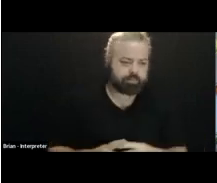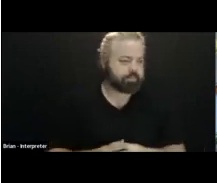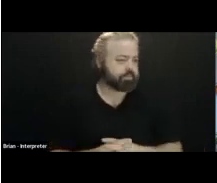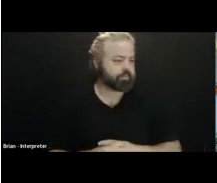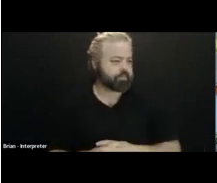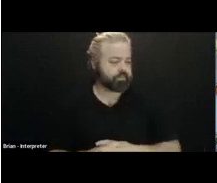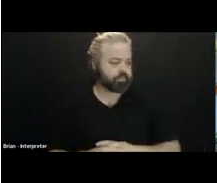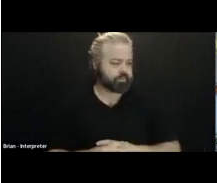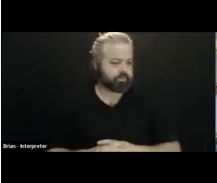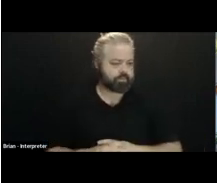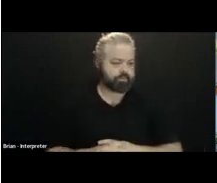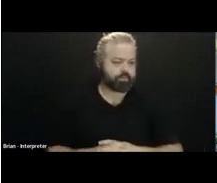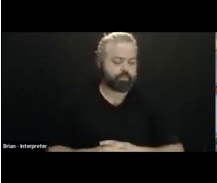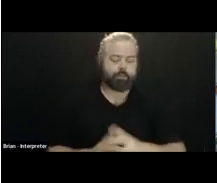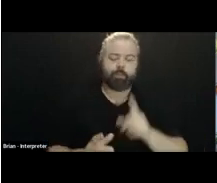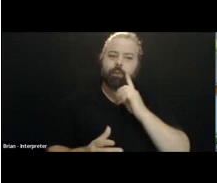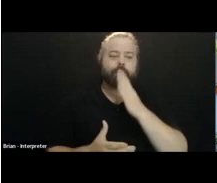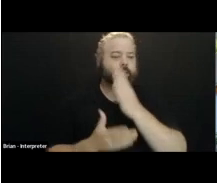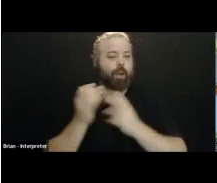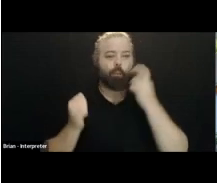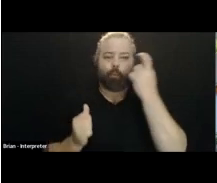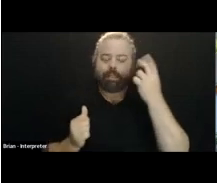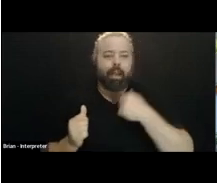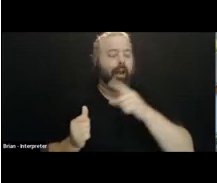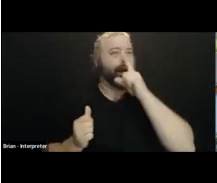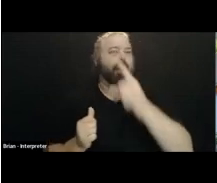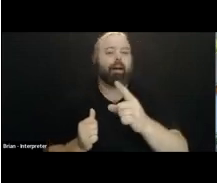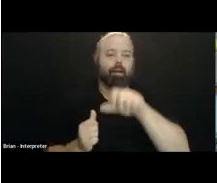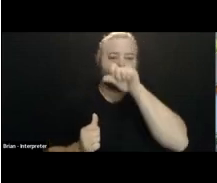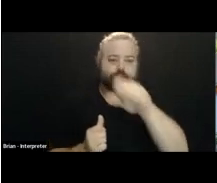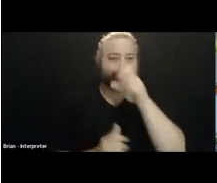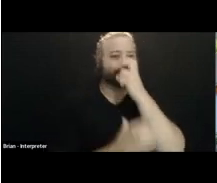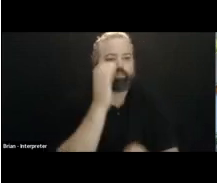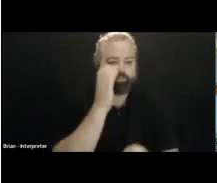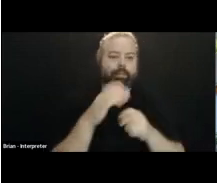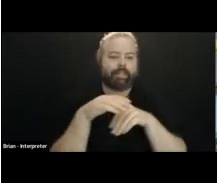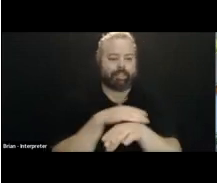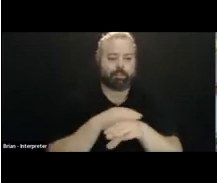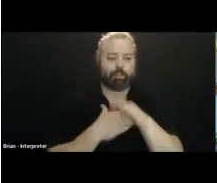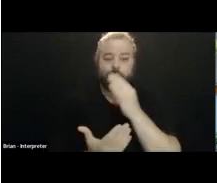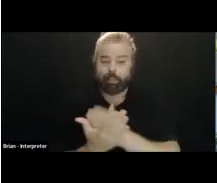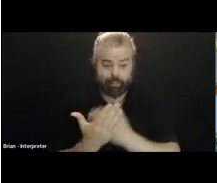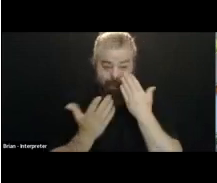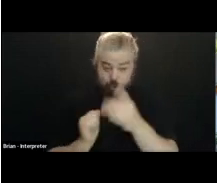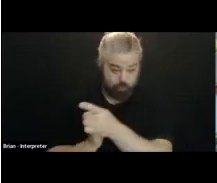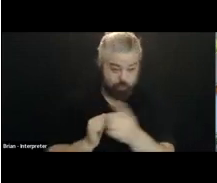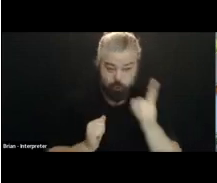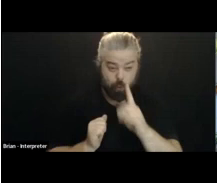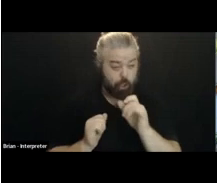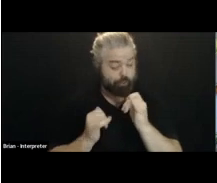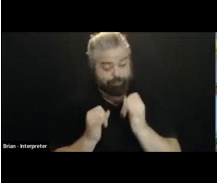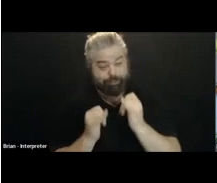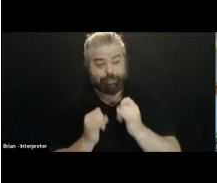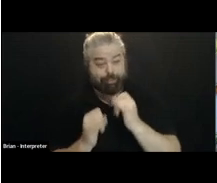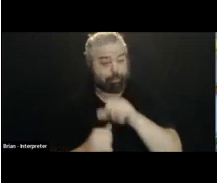For some reason, I really geek out over accessible lists. I don't know if anyone else is an accessibility geek here. I'm guessing it's